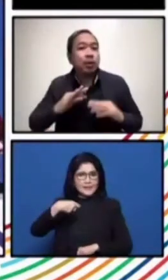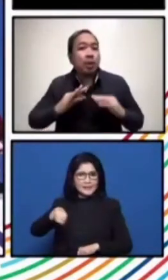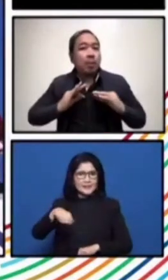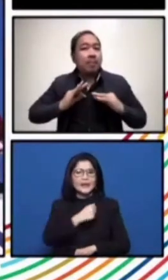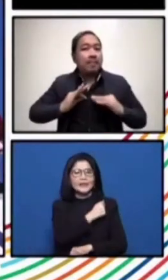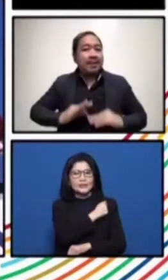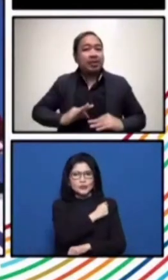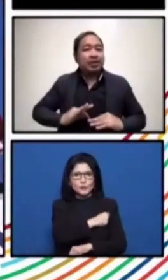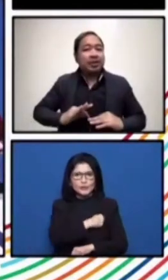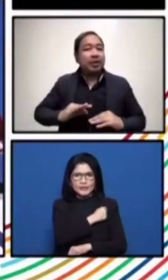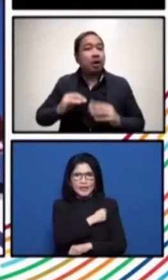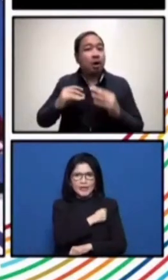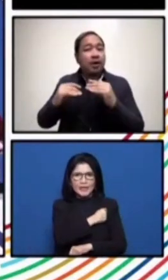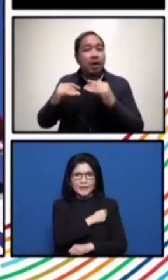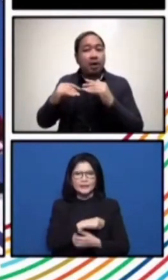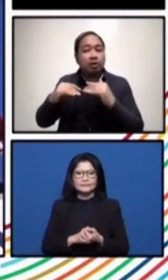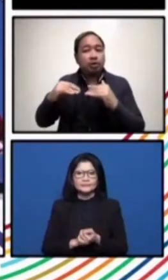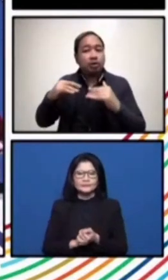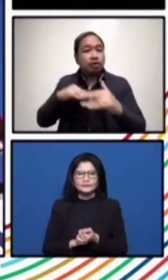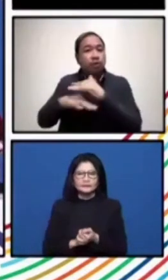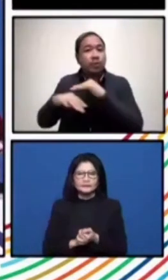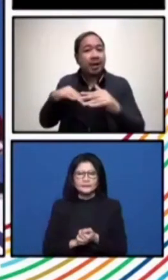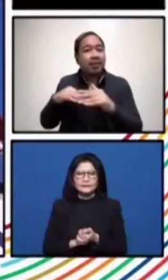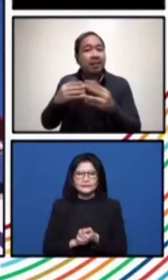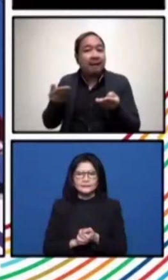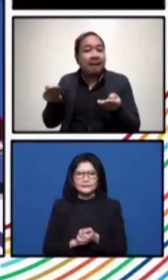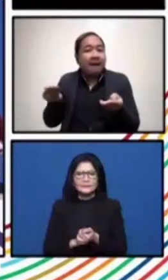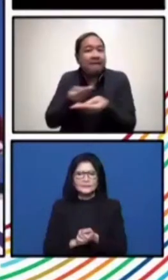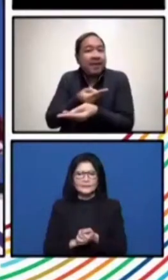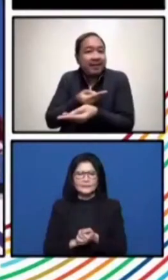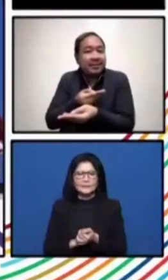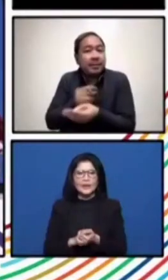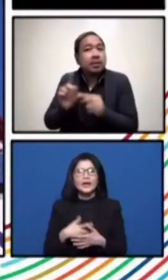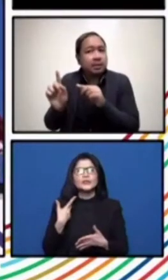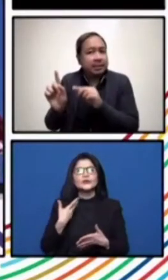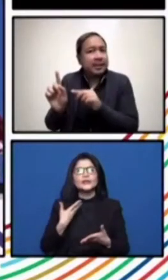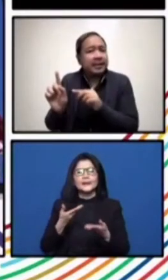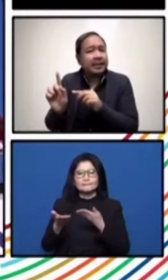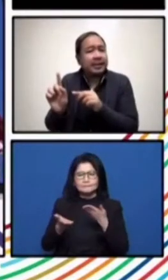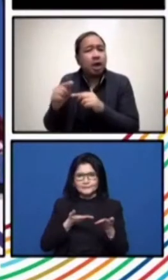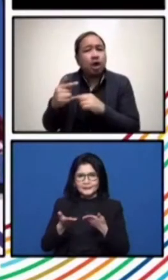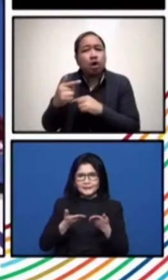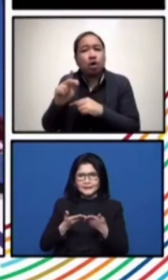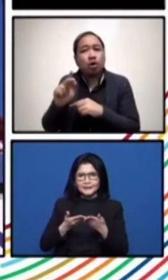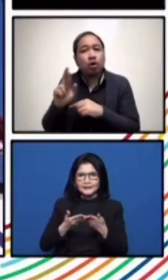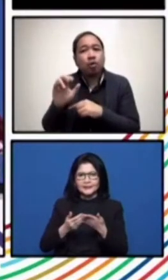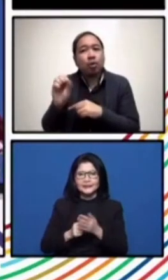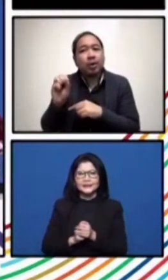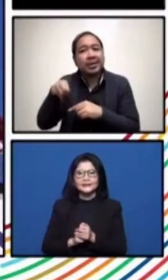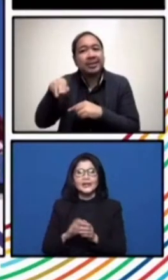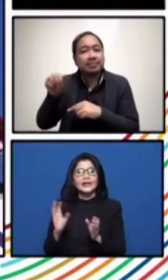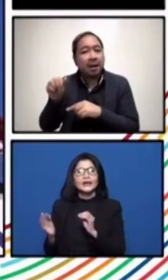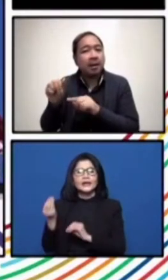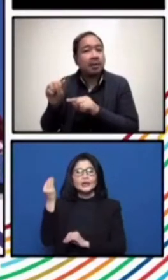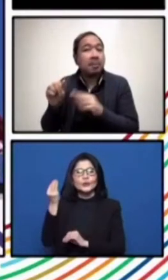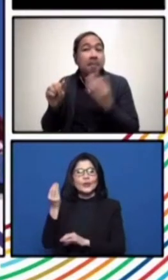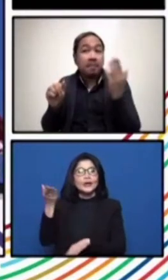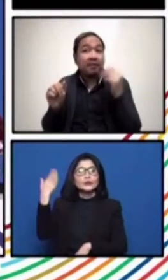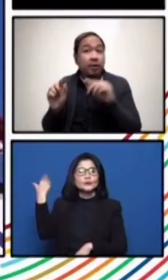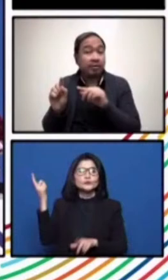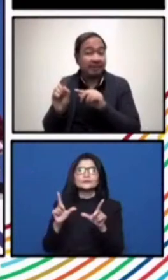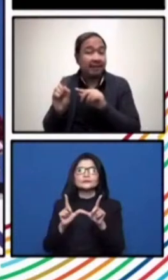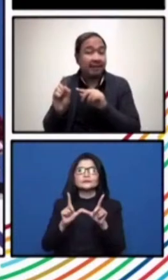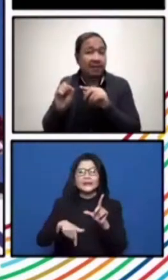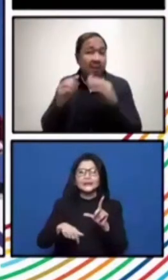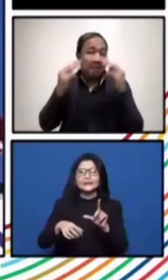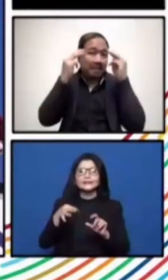and she actually um served as the president of this organization when she was the mayor of Surabaya a